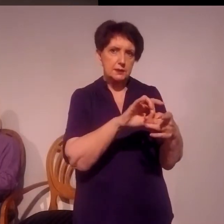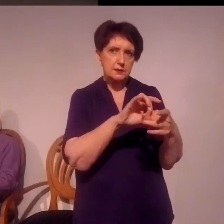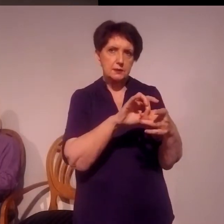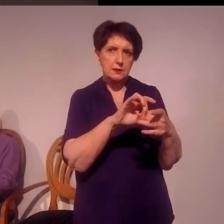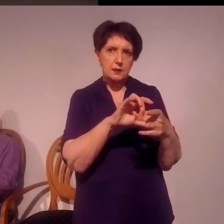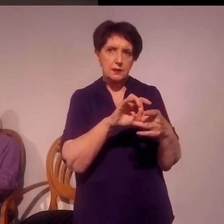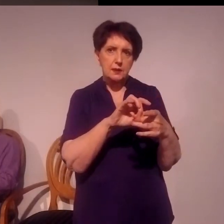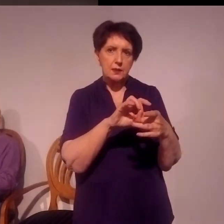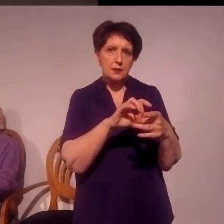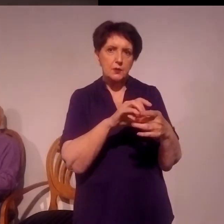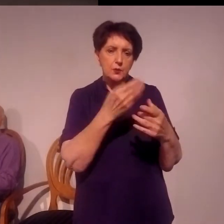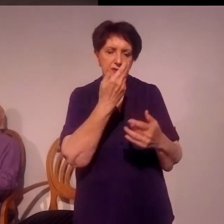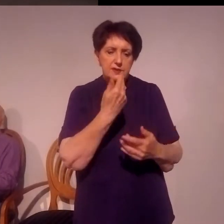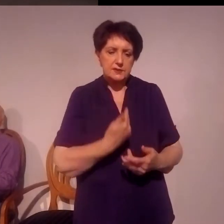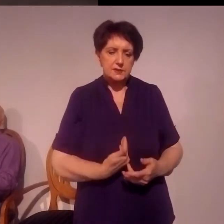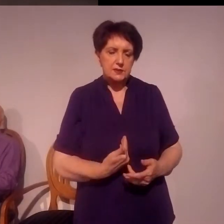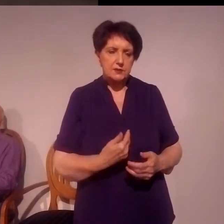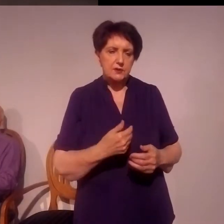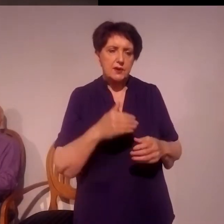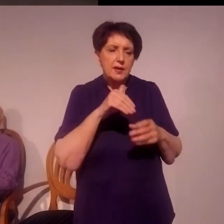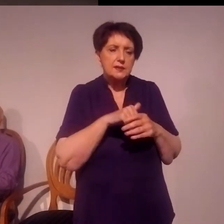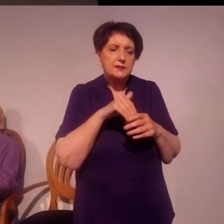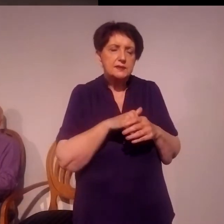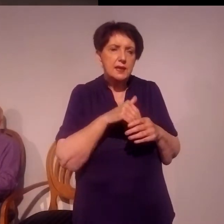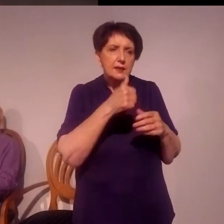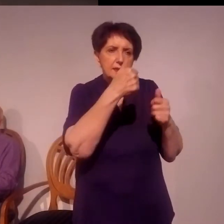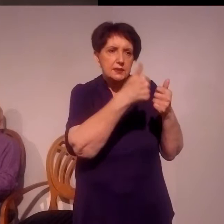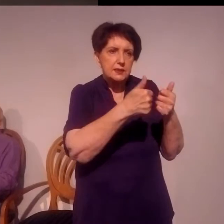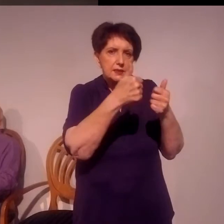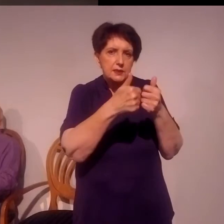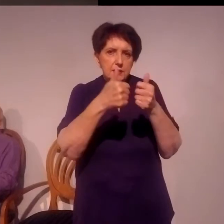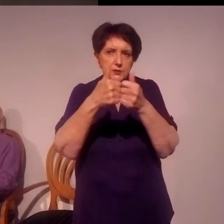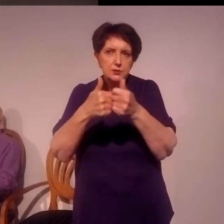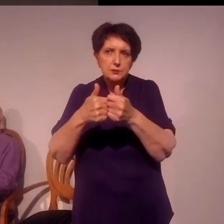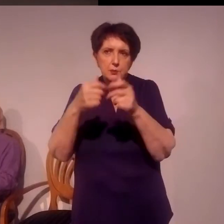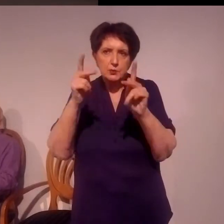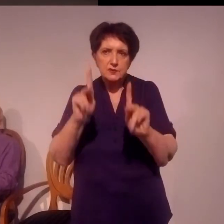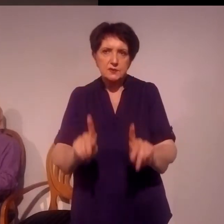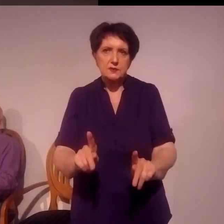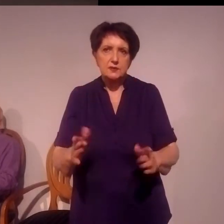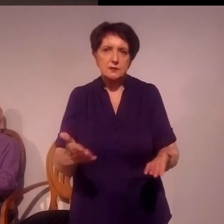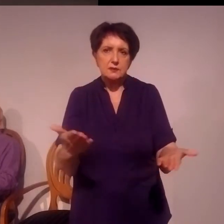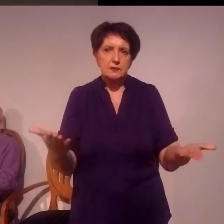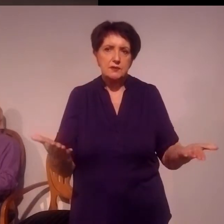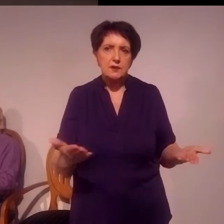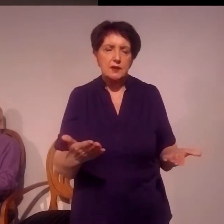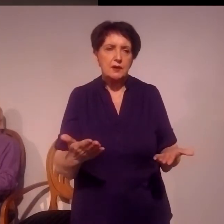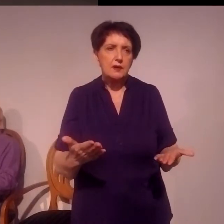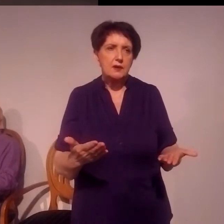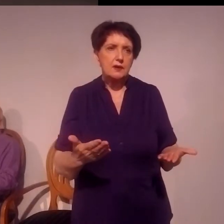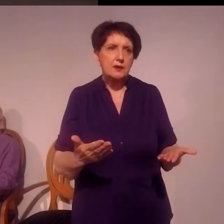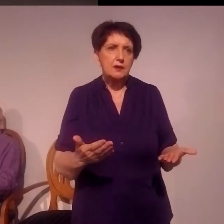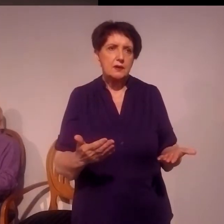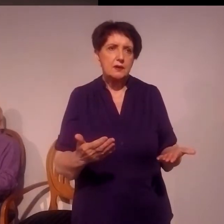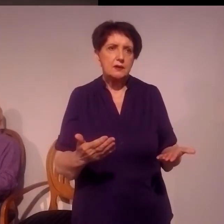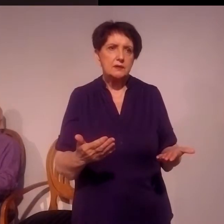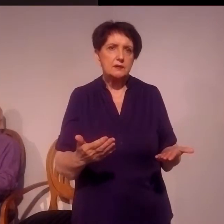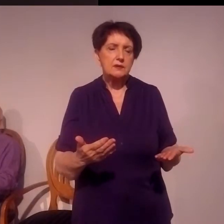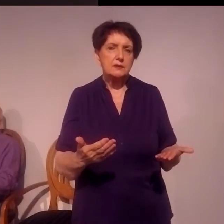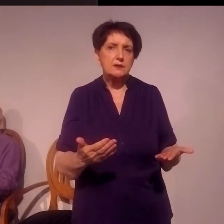connecting with the center within each individual being, within every person.